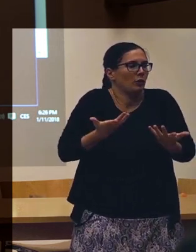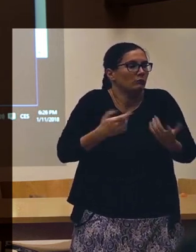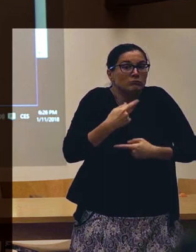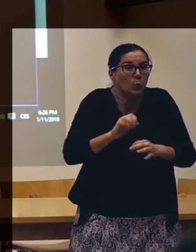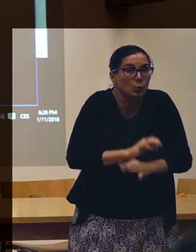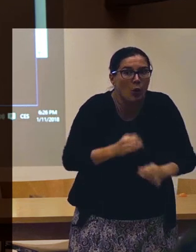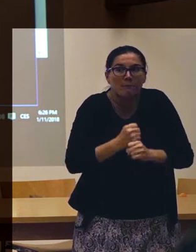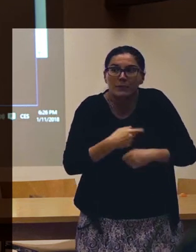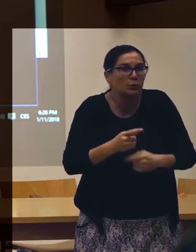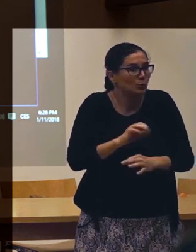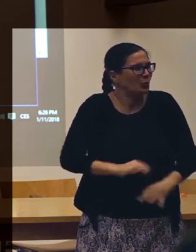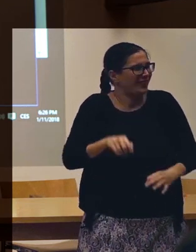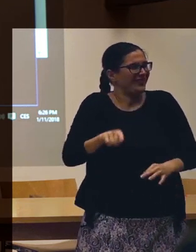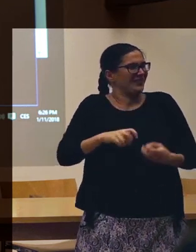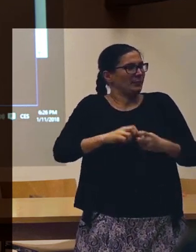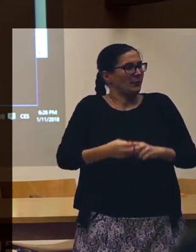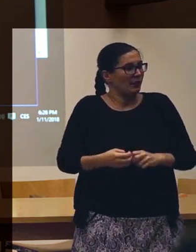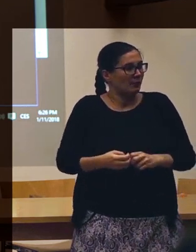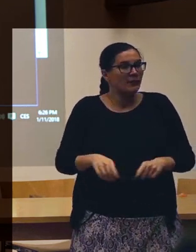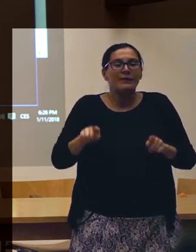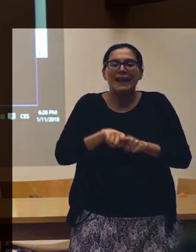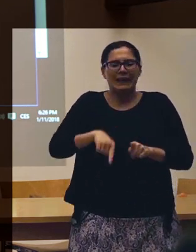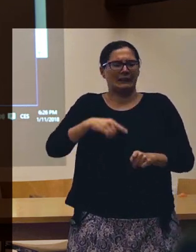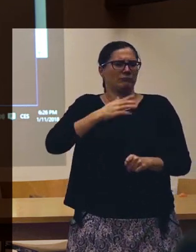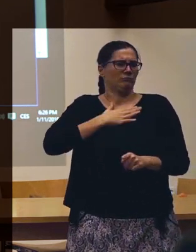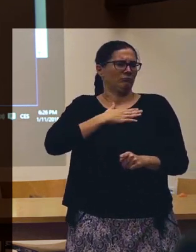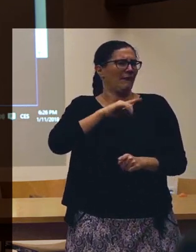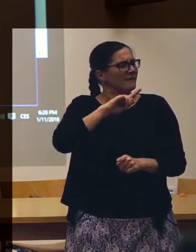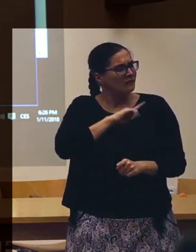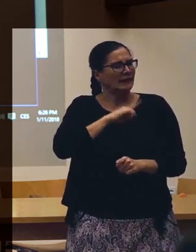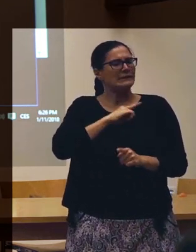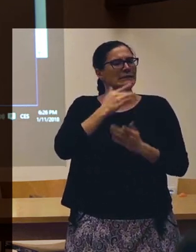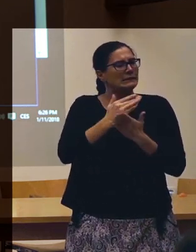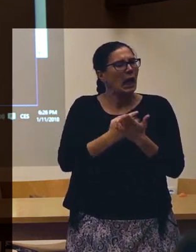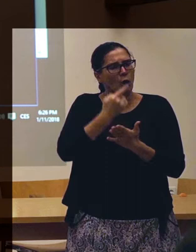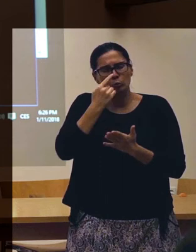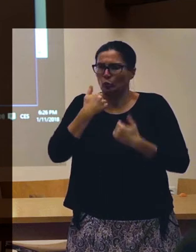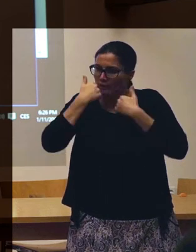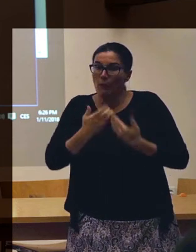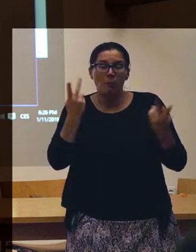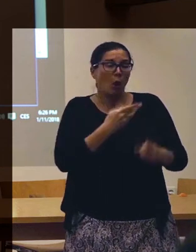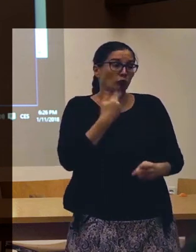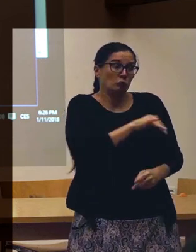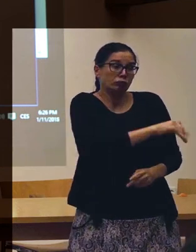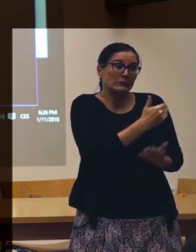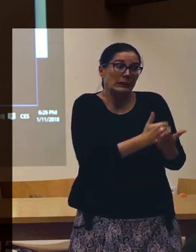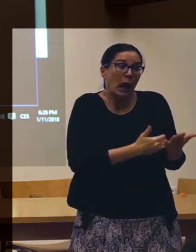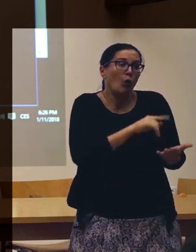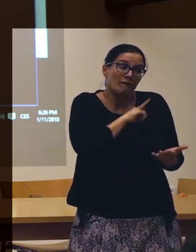and when we started to do that, we don't have any local law in terms of access, the same as you have. So